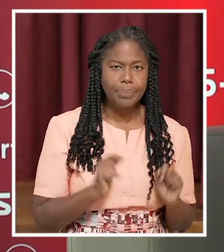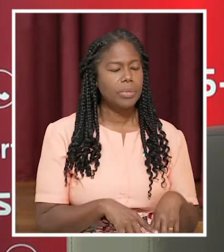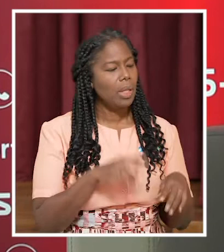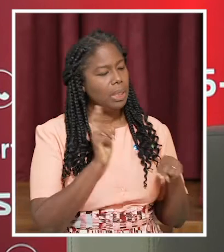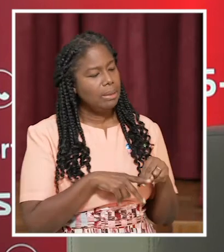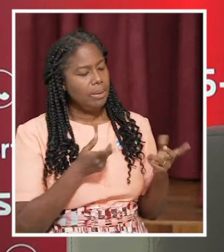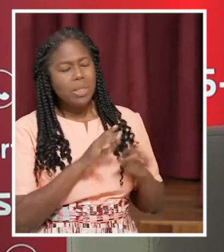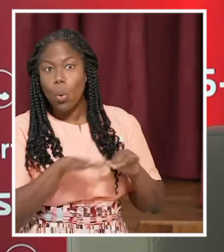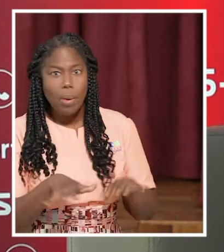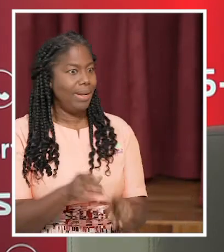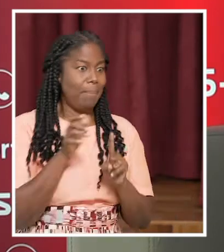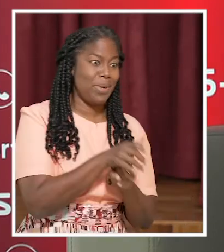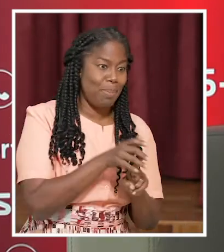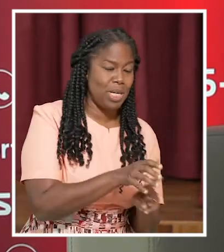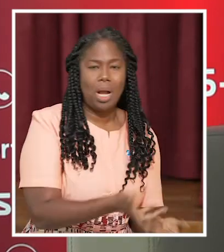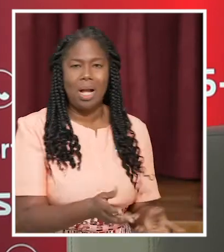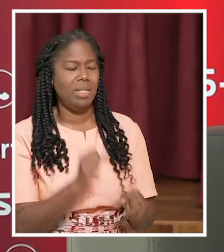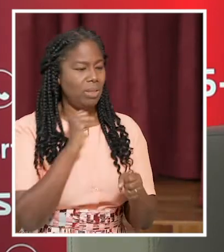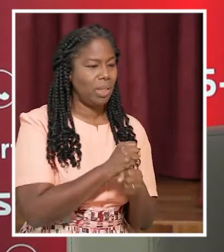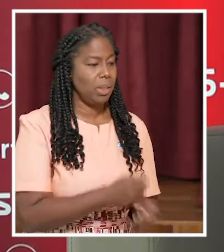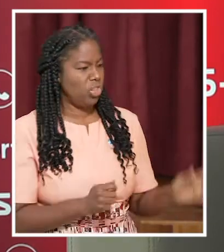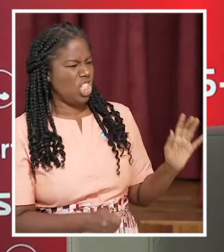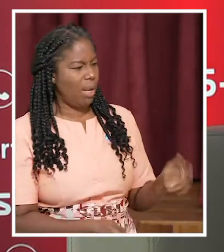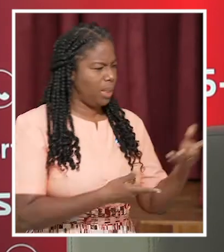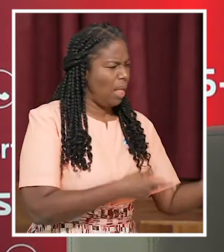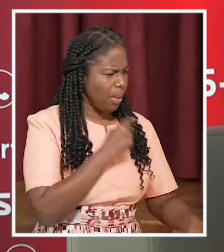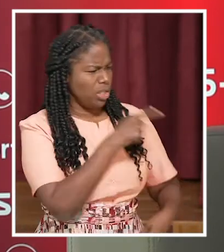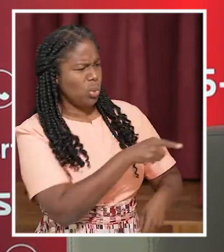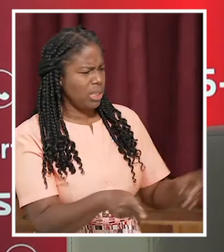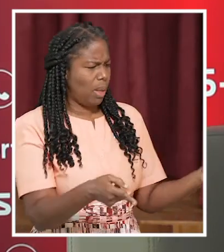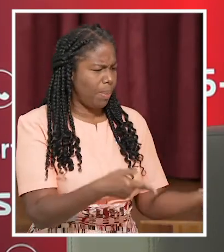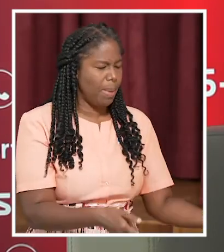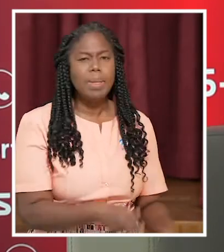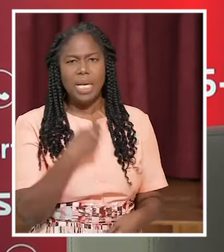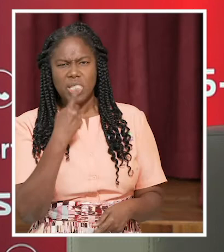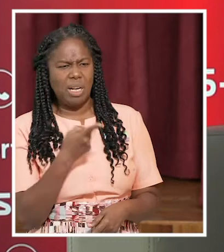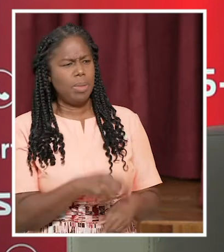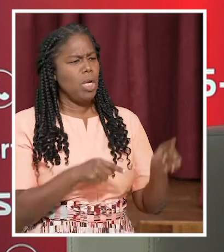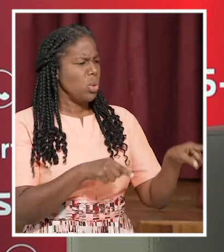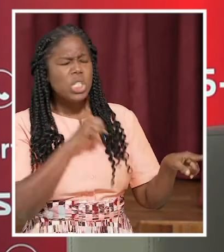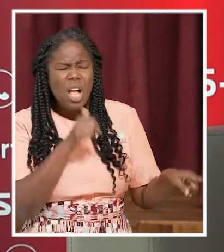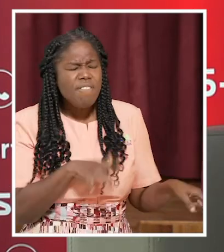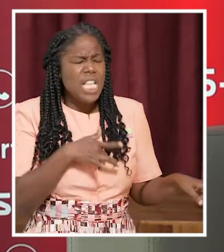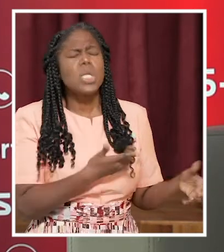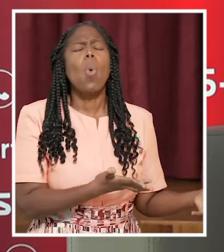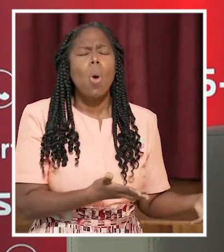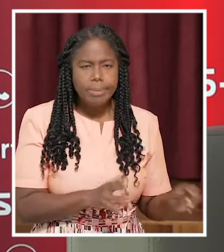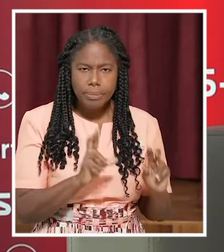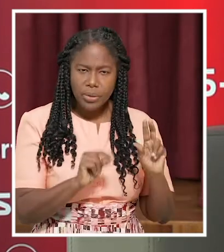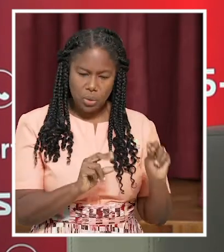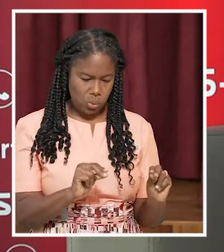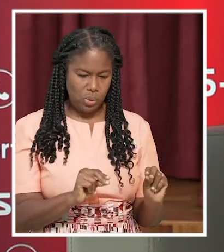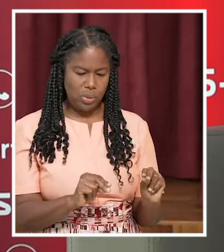pressure them. Don't try to judge them. Don't try to bully them. As you said, don't tell them you shouldn't feel this way. Tell me how you're